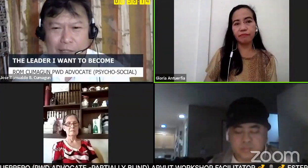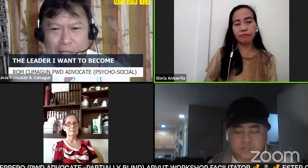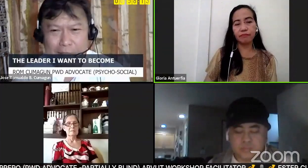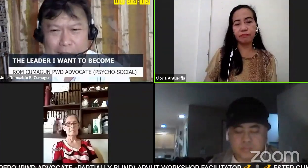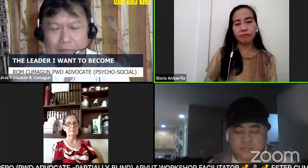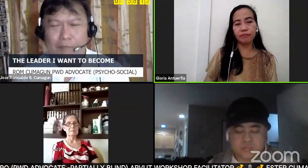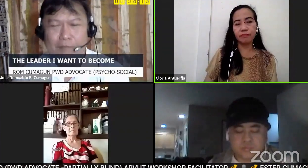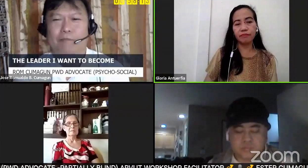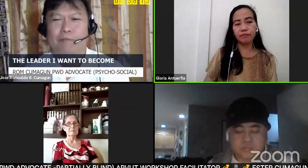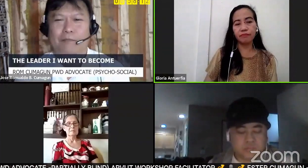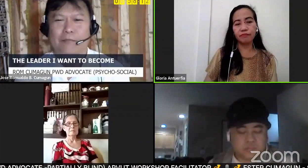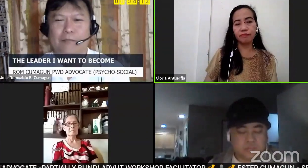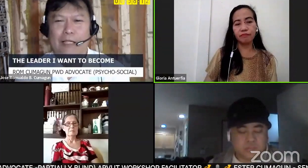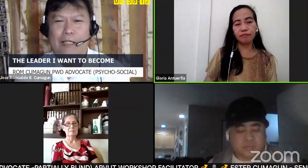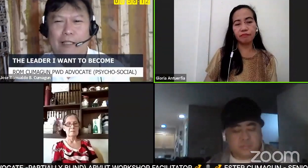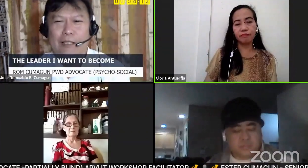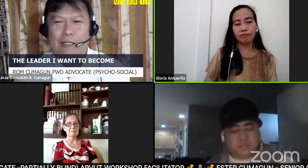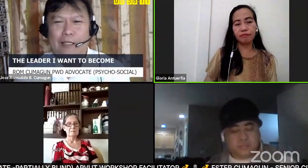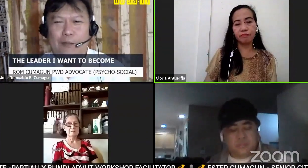at this time